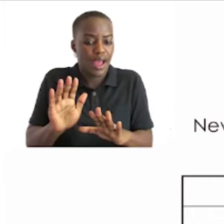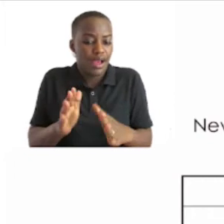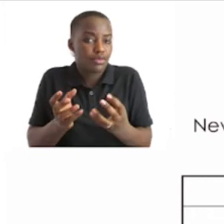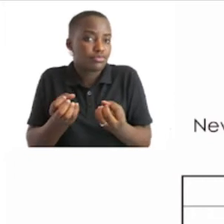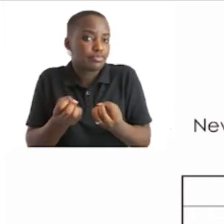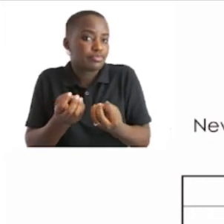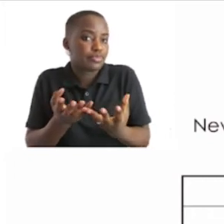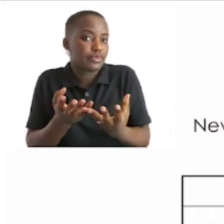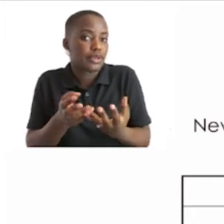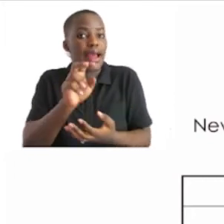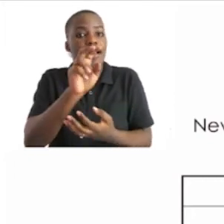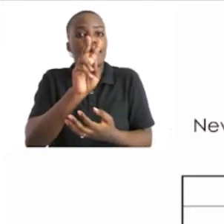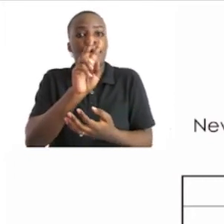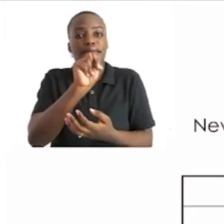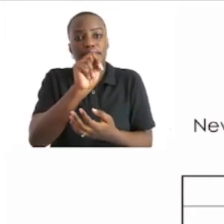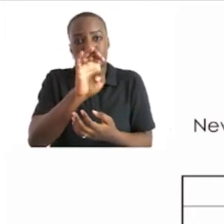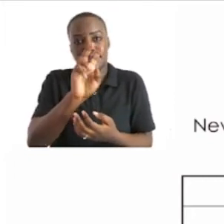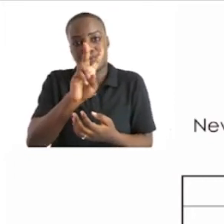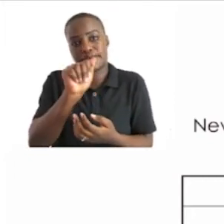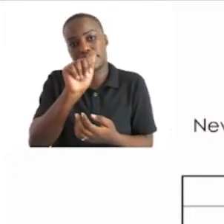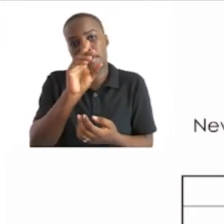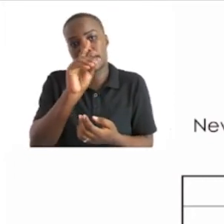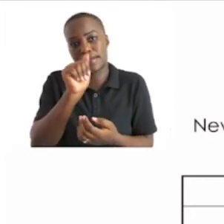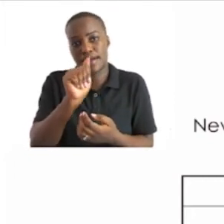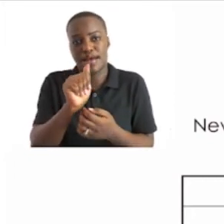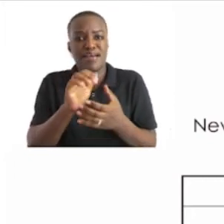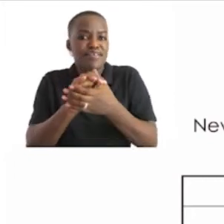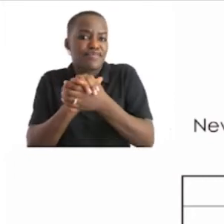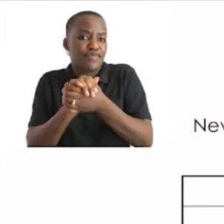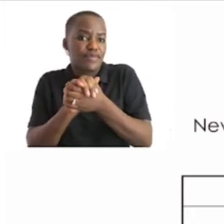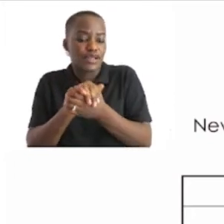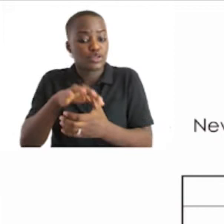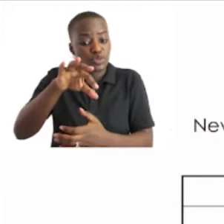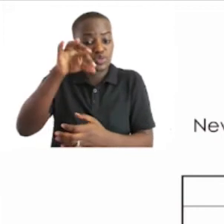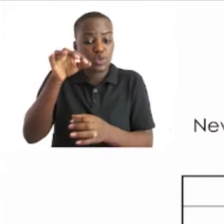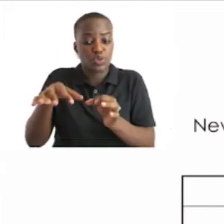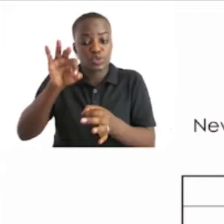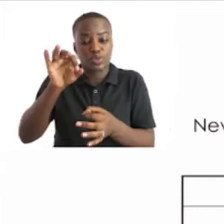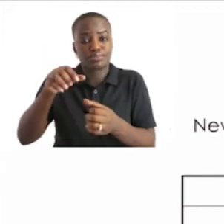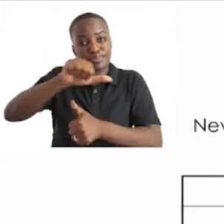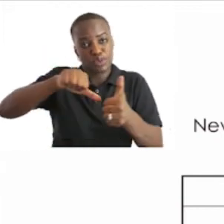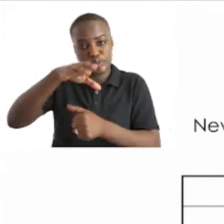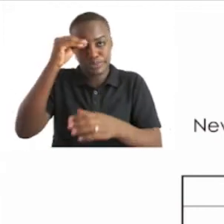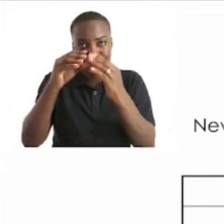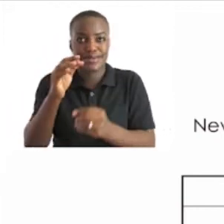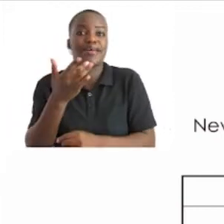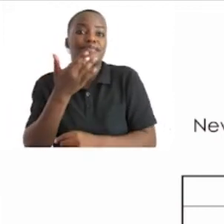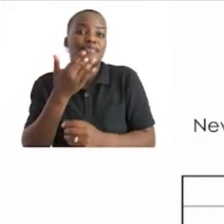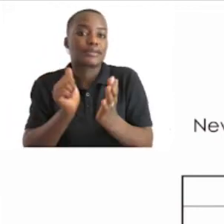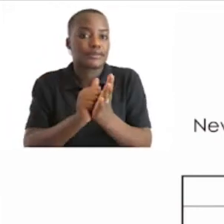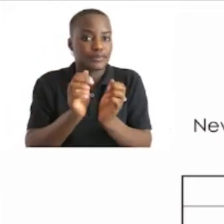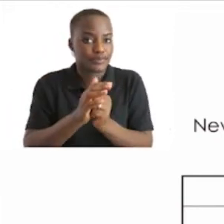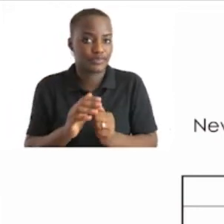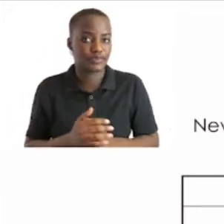of Navada's classmates chose social studies as their favorite subject?